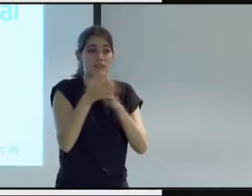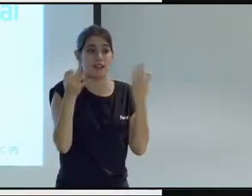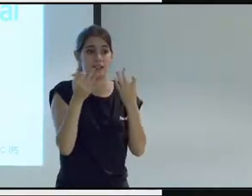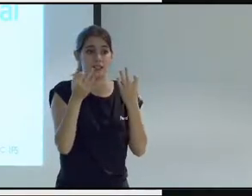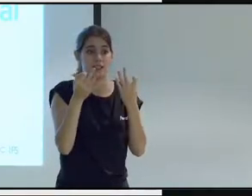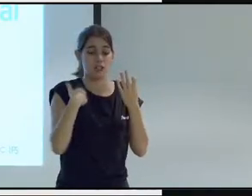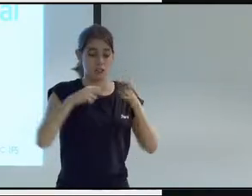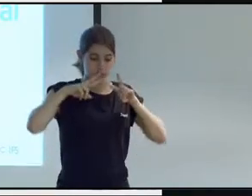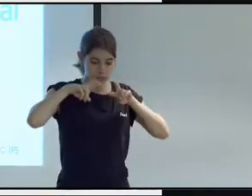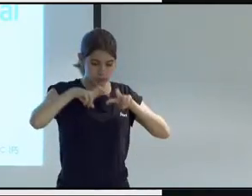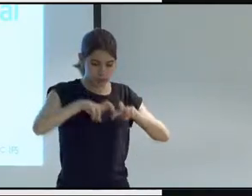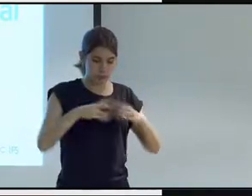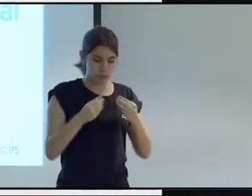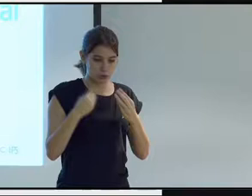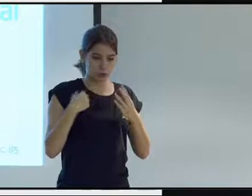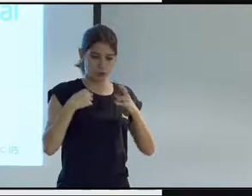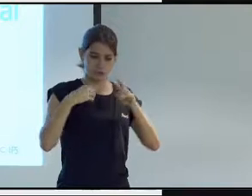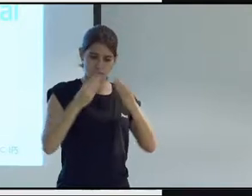with this? These are different